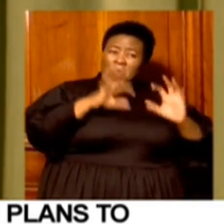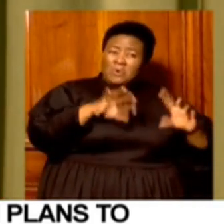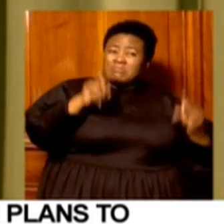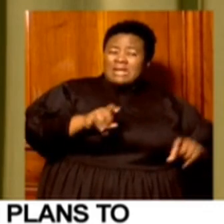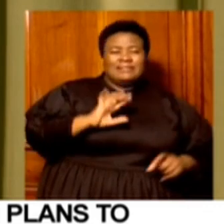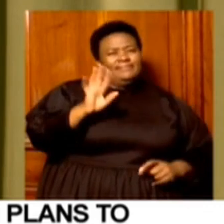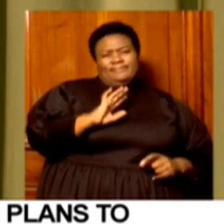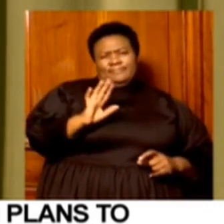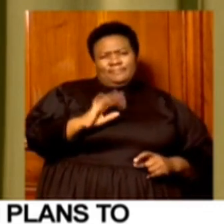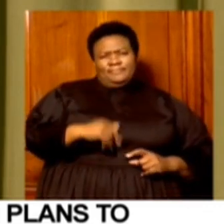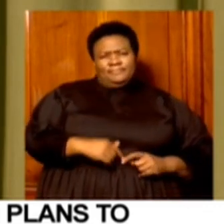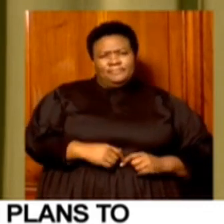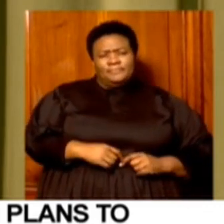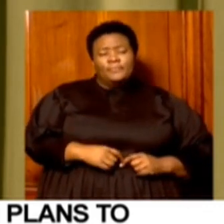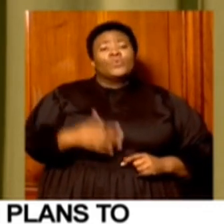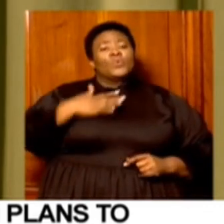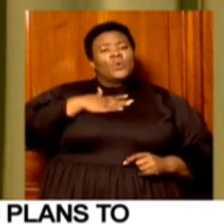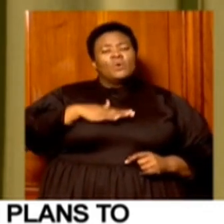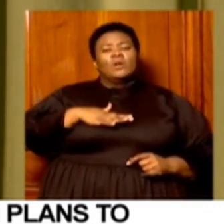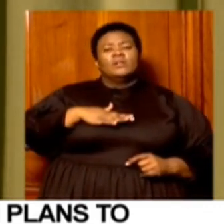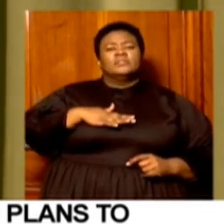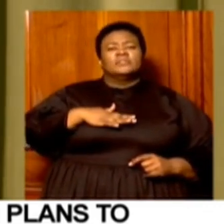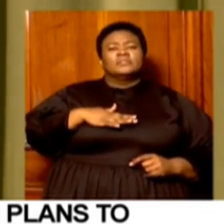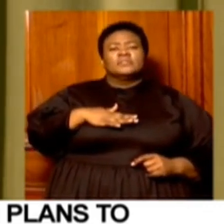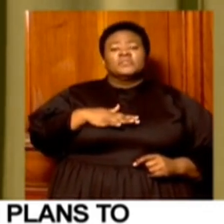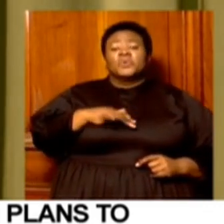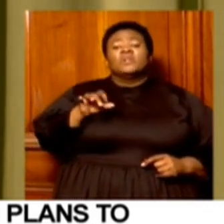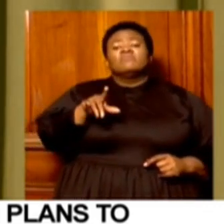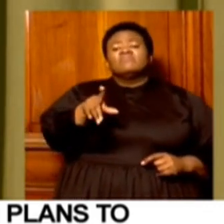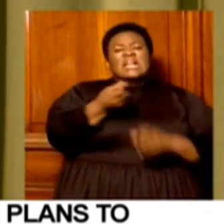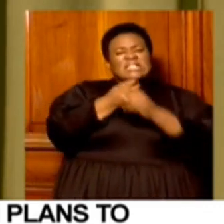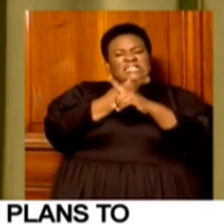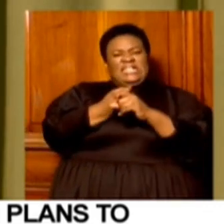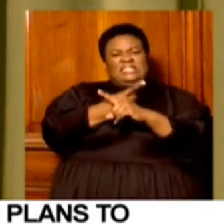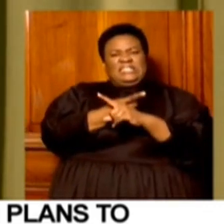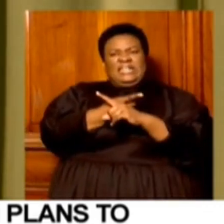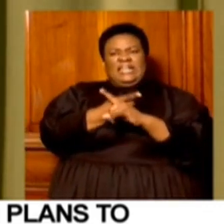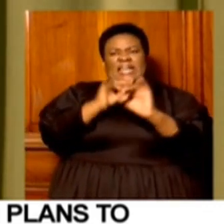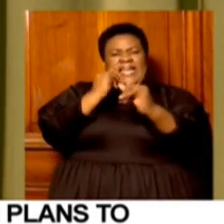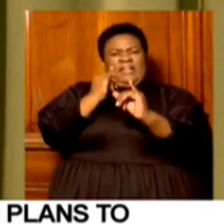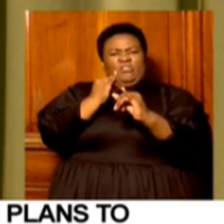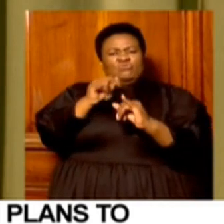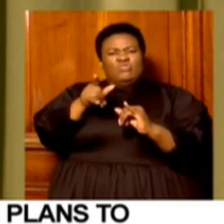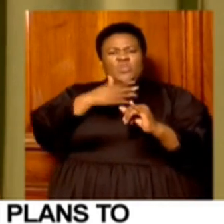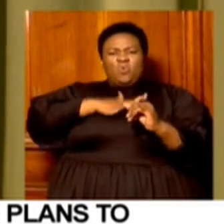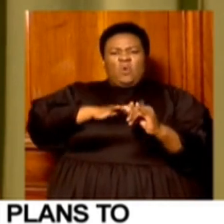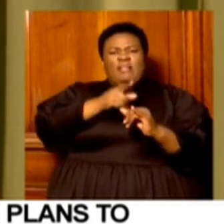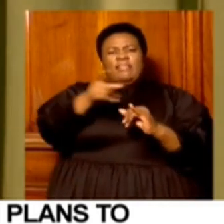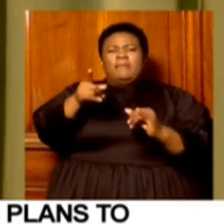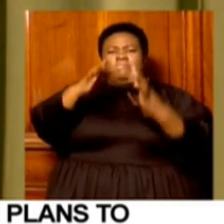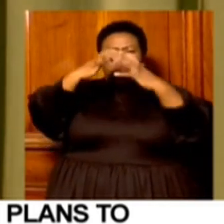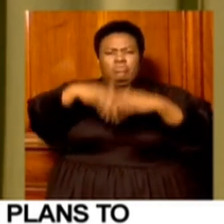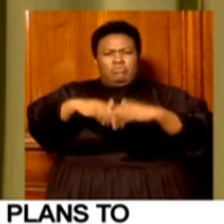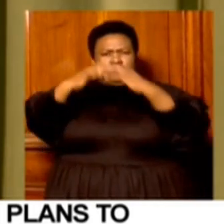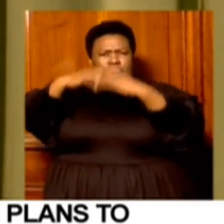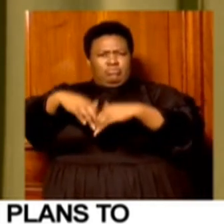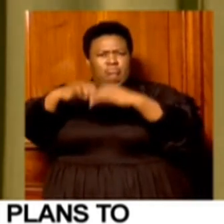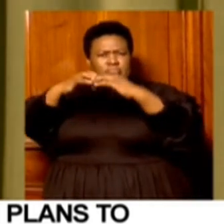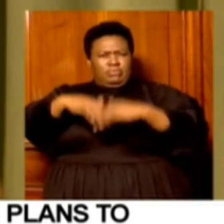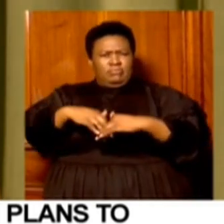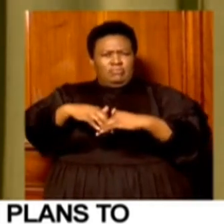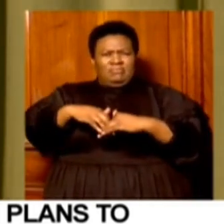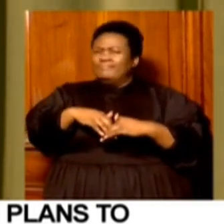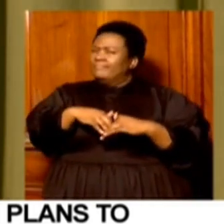the taxi industry to perish and never to exist, and I don't have answers to answer how I'm going to take them out of